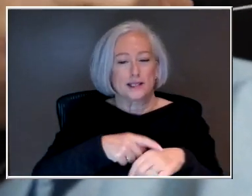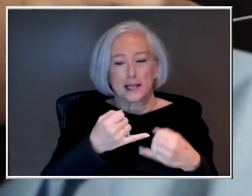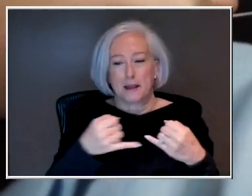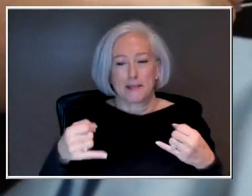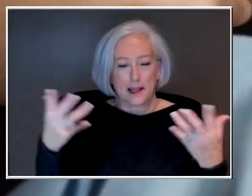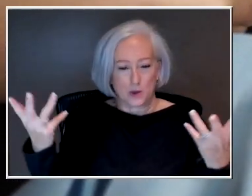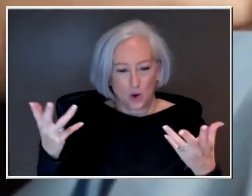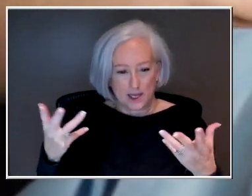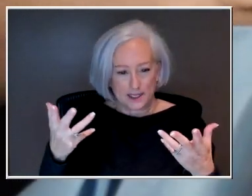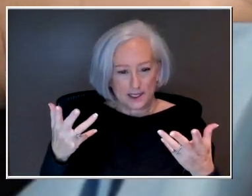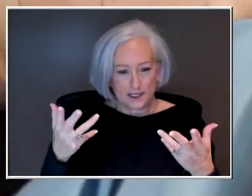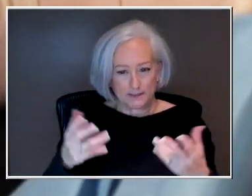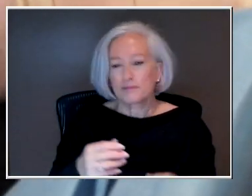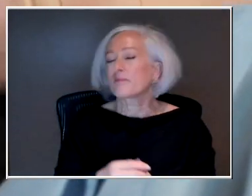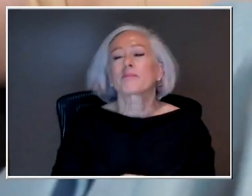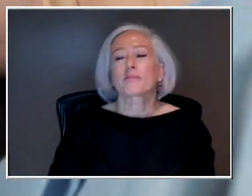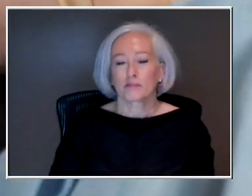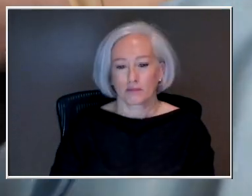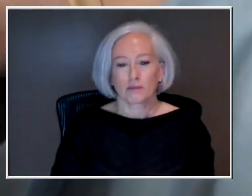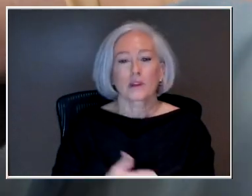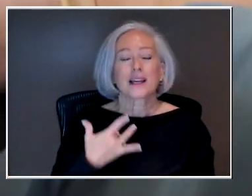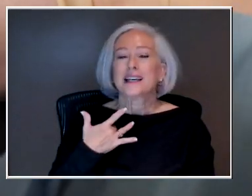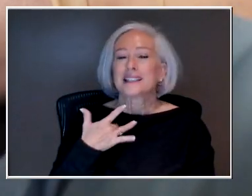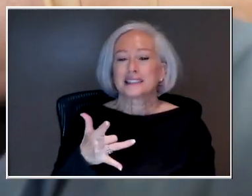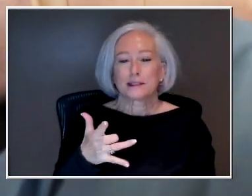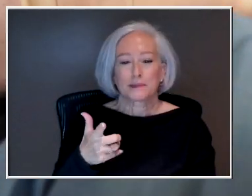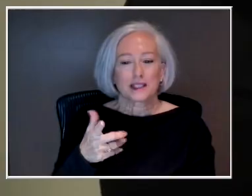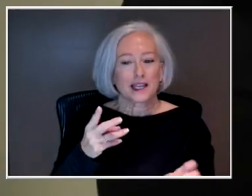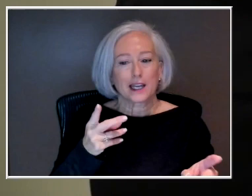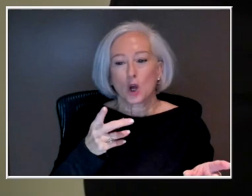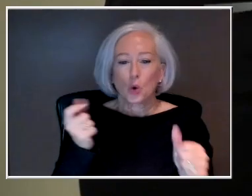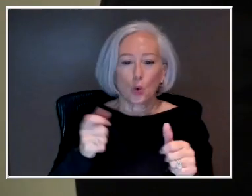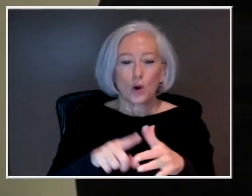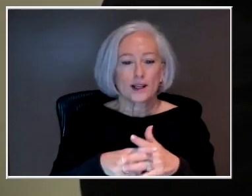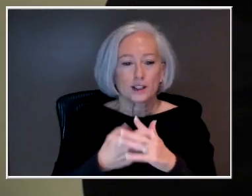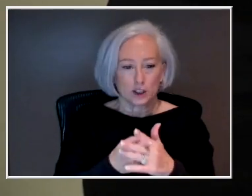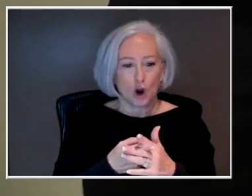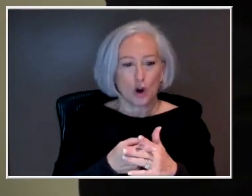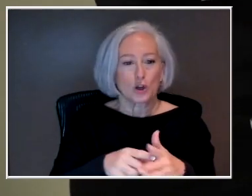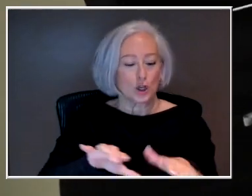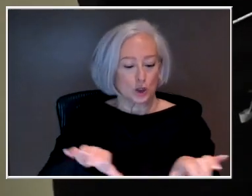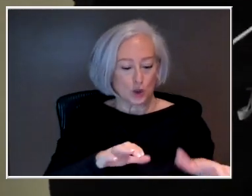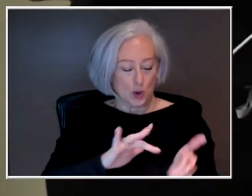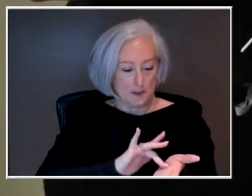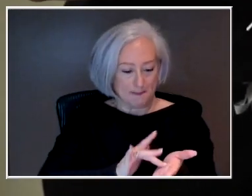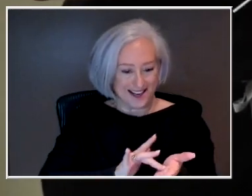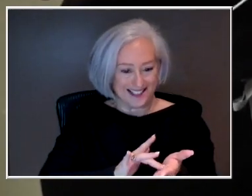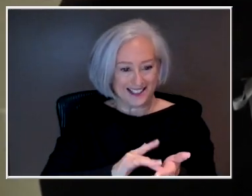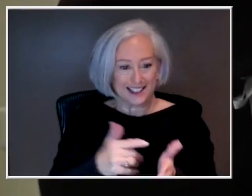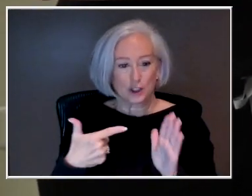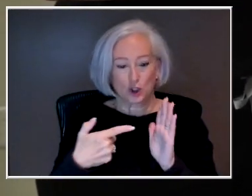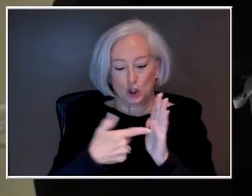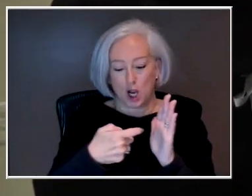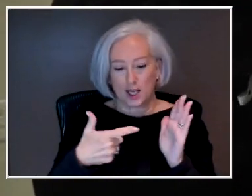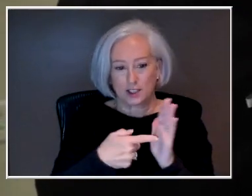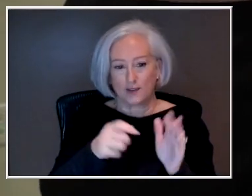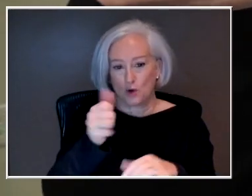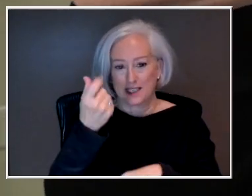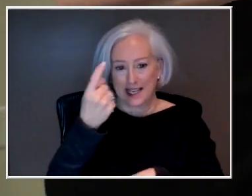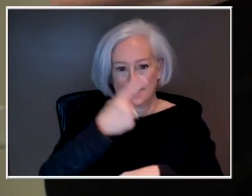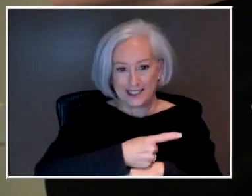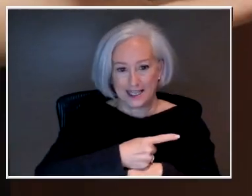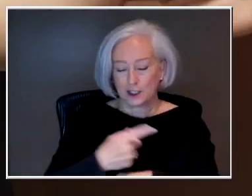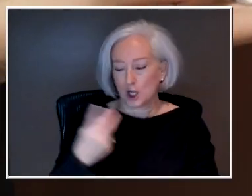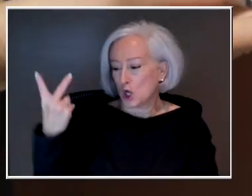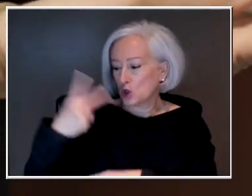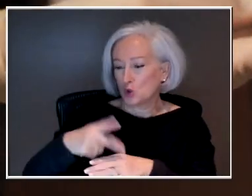cancer. Yeah, it's usually a pretty quick start of getting your medicine starting, doing 10 days of shots, and then usually 2 days later you'll do the egg retrieval.